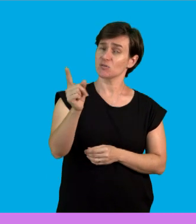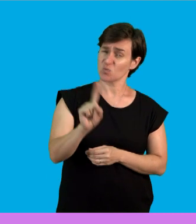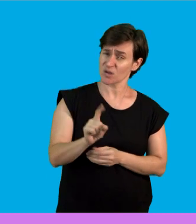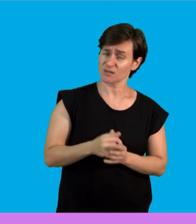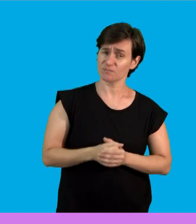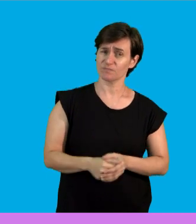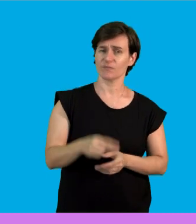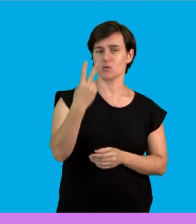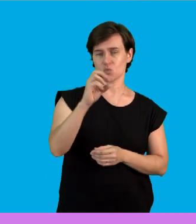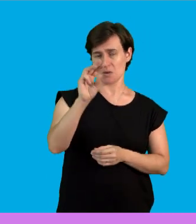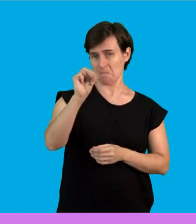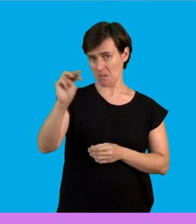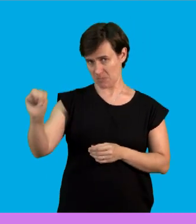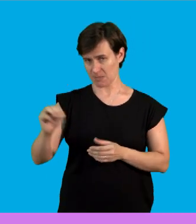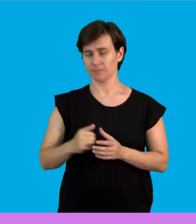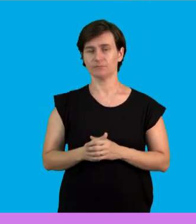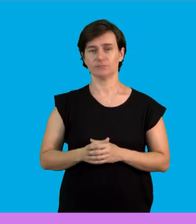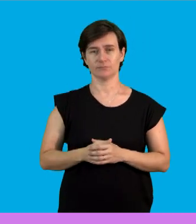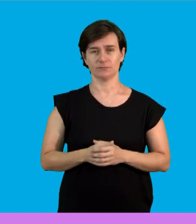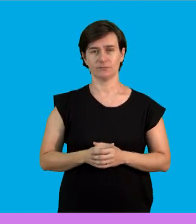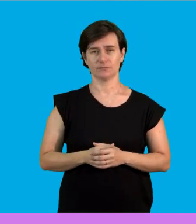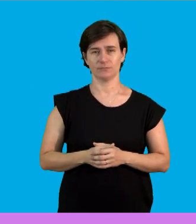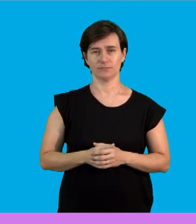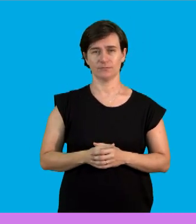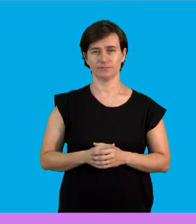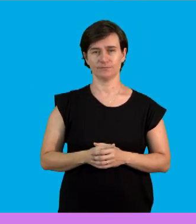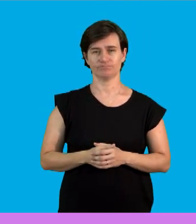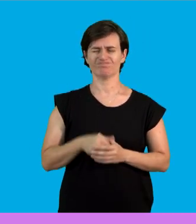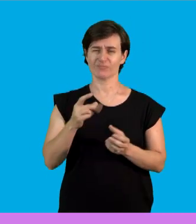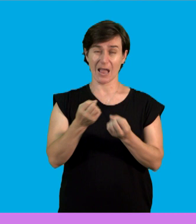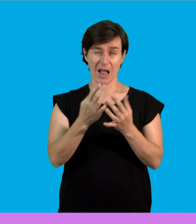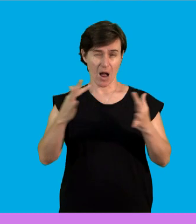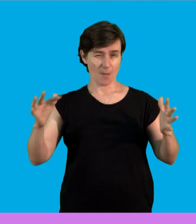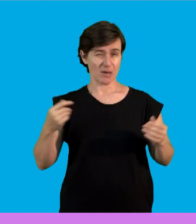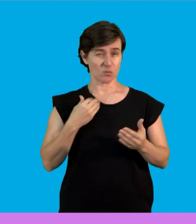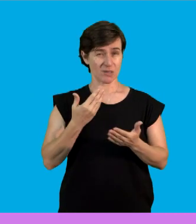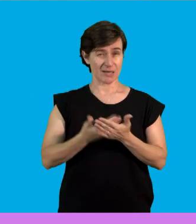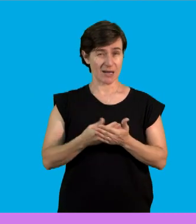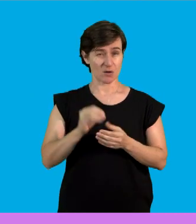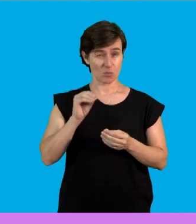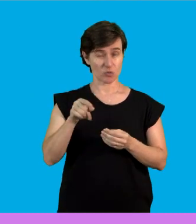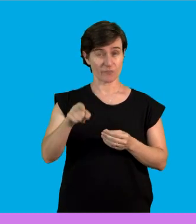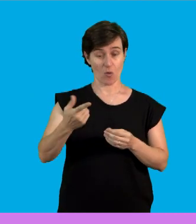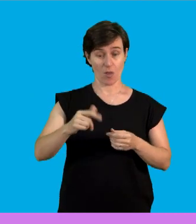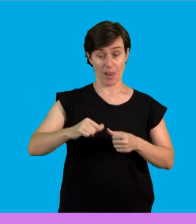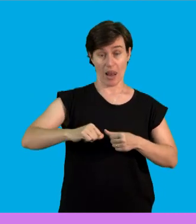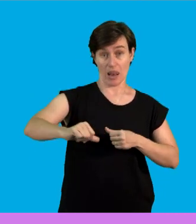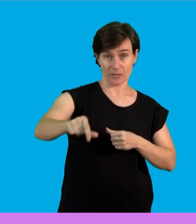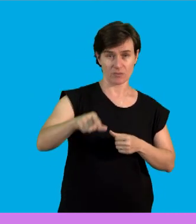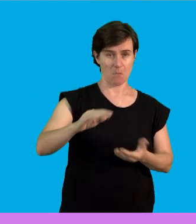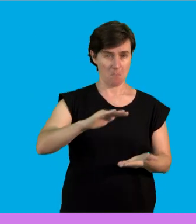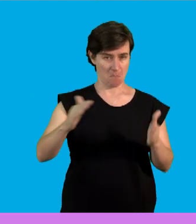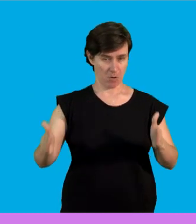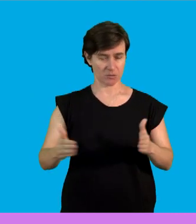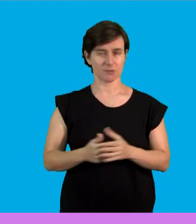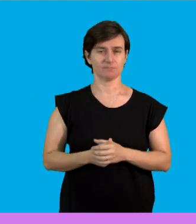us with 20 millimeters. Now let's quickly check how many will go into the length